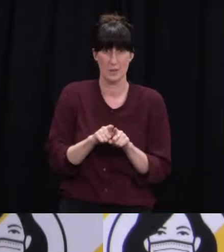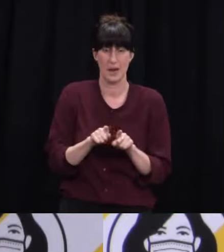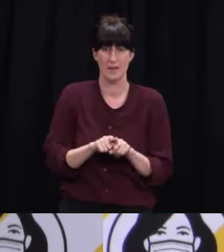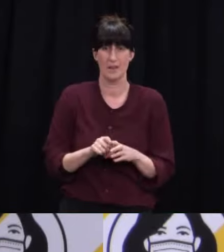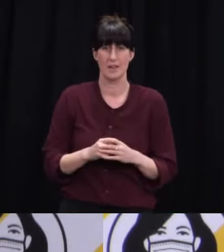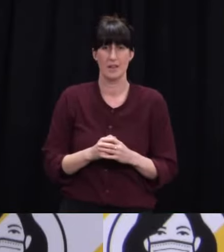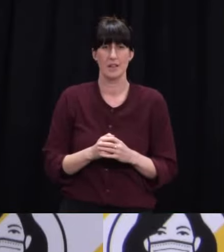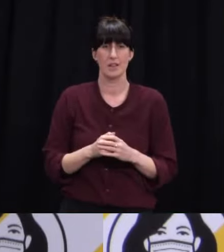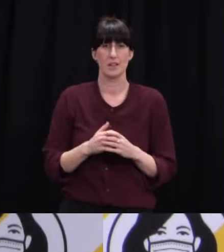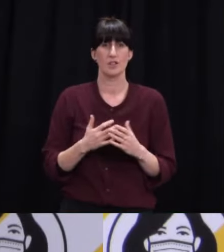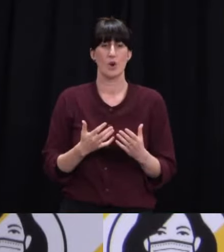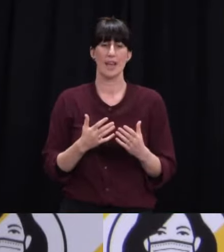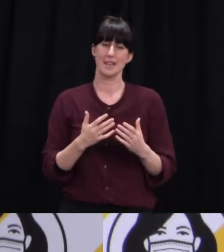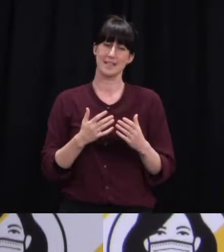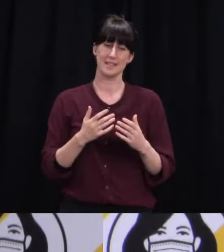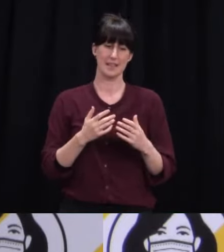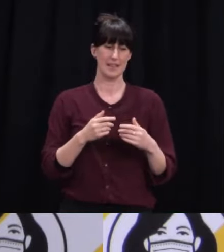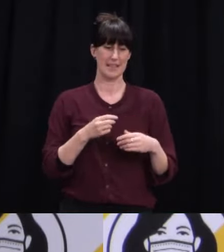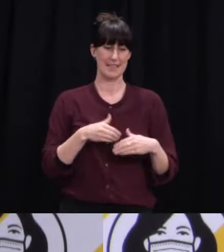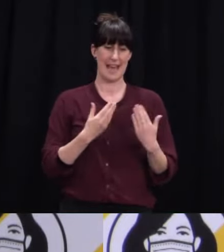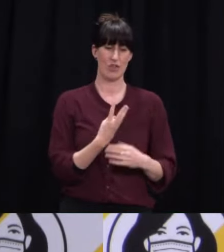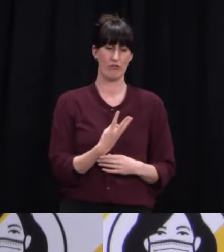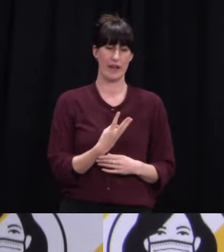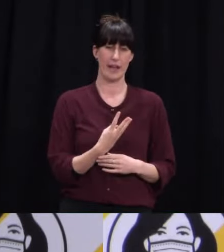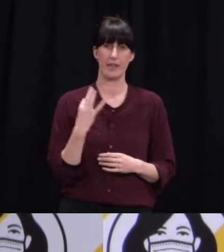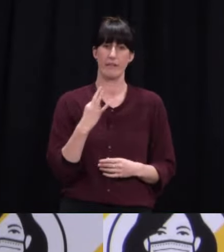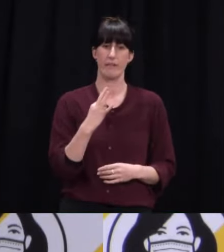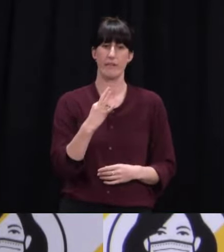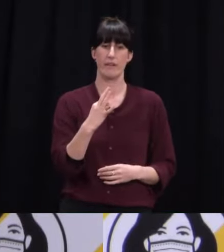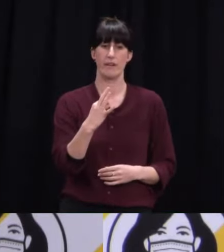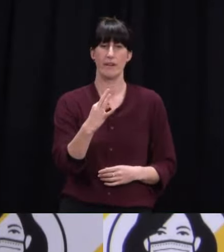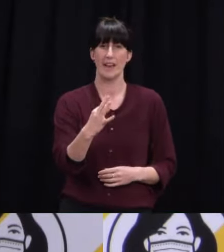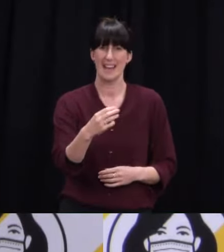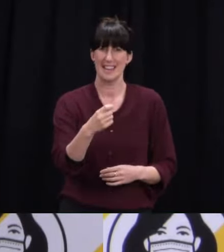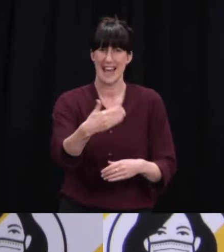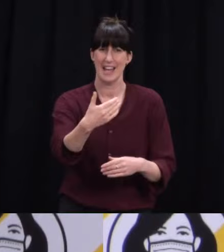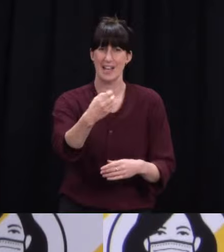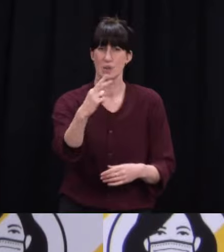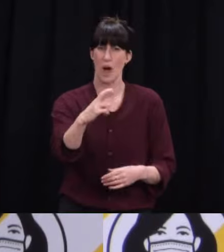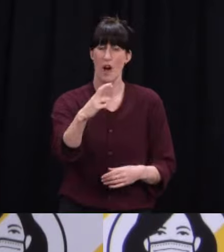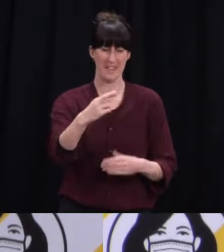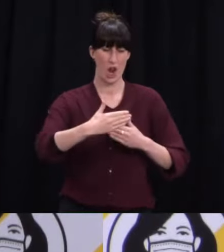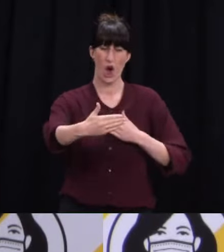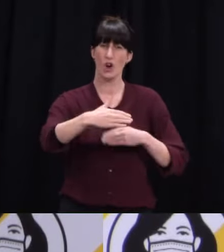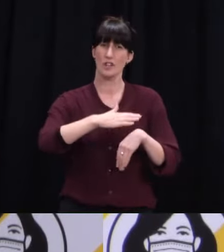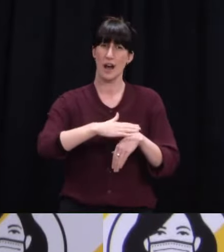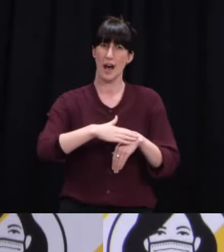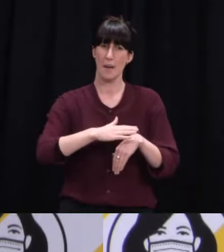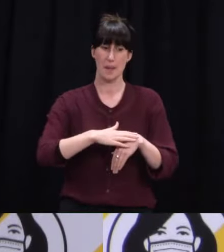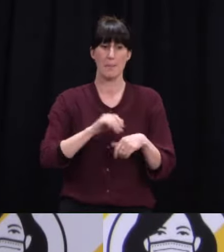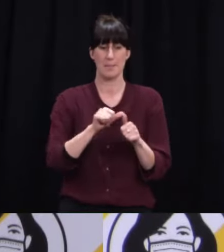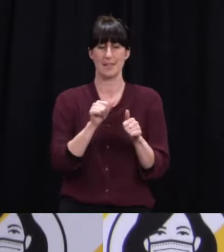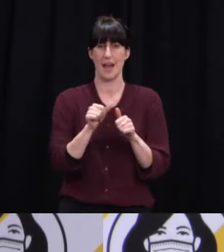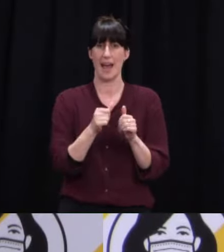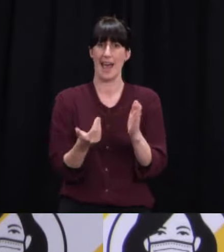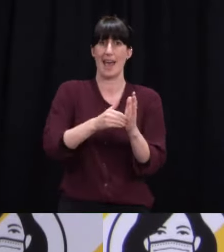and so this just gives it may or may not pick up any infections if there's in-facility transmission, but it's just